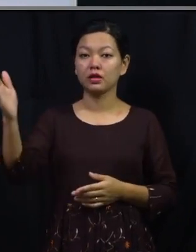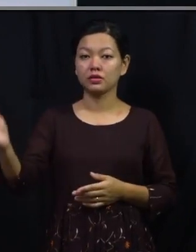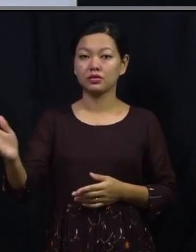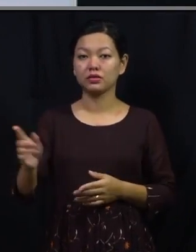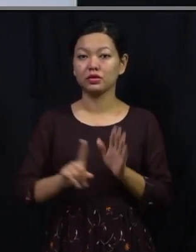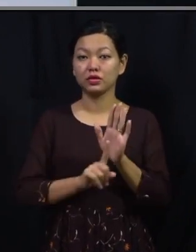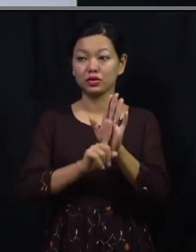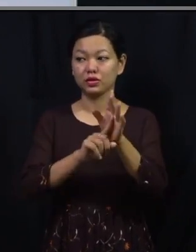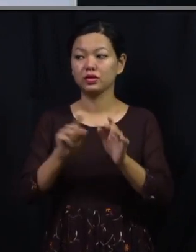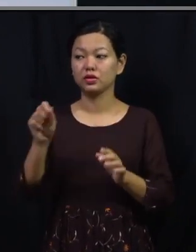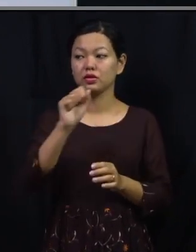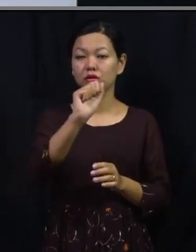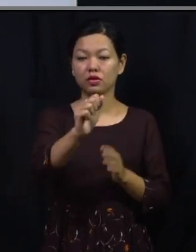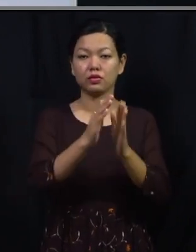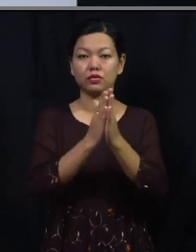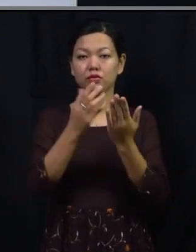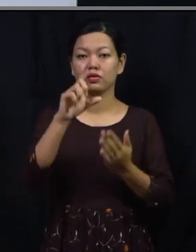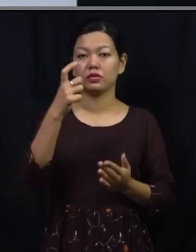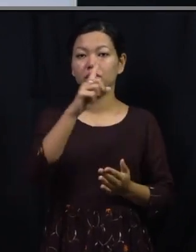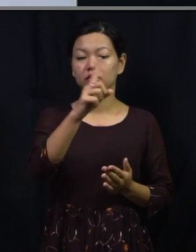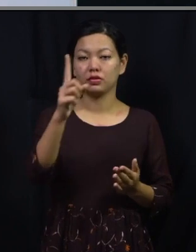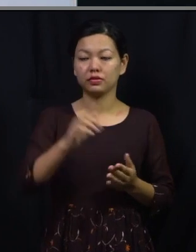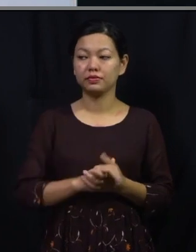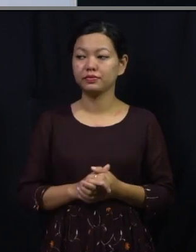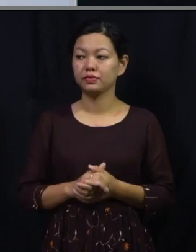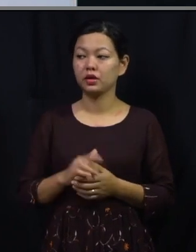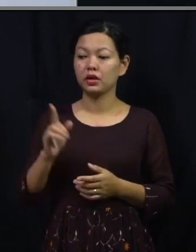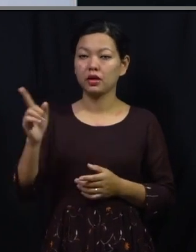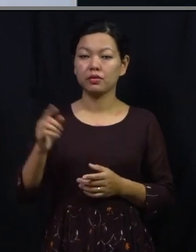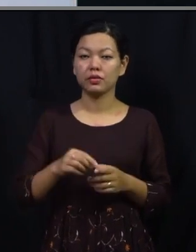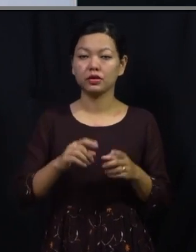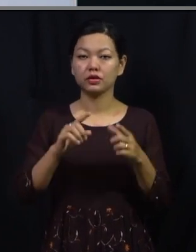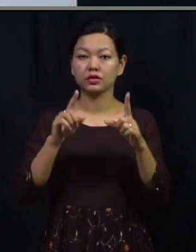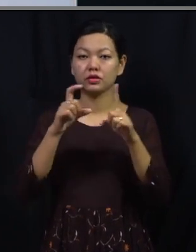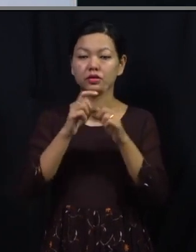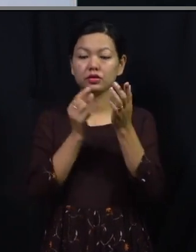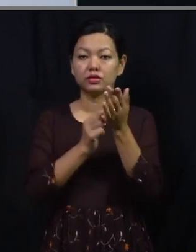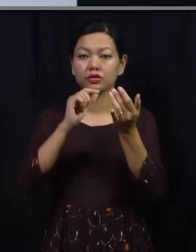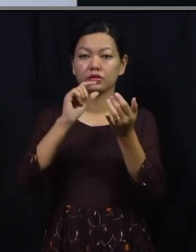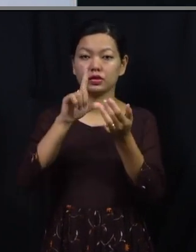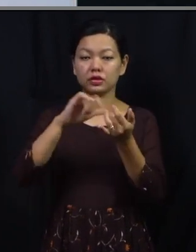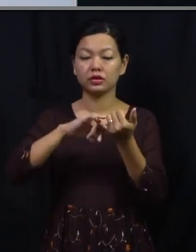textbook for your accountancy in class 11, which is by Tuitions. And